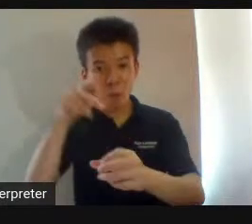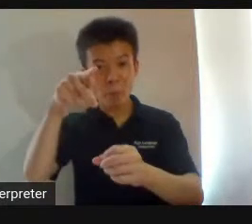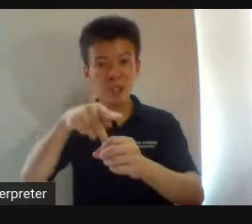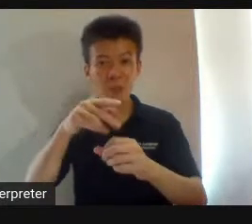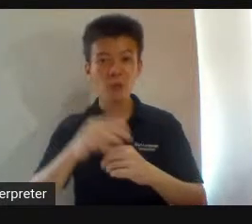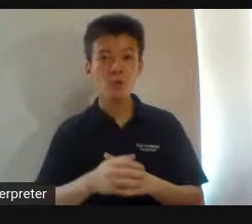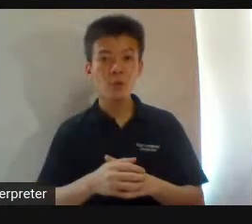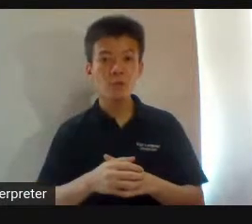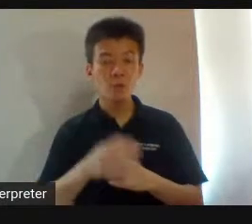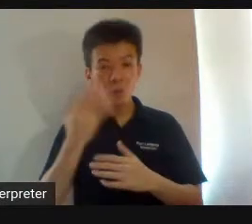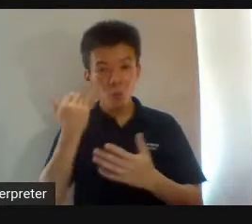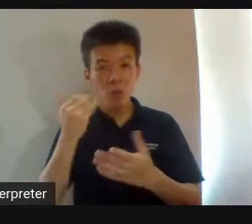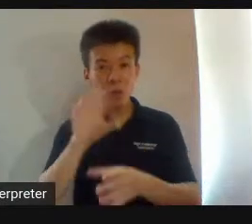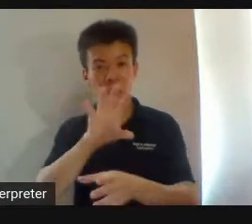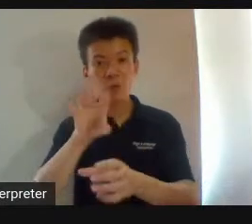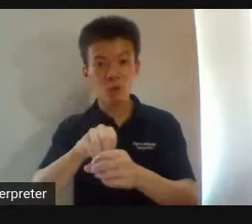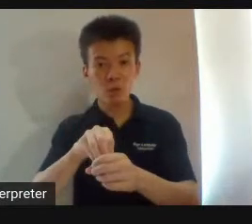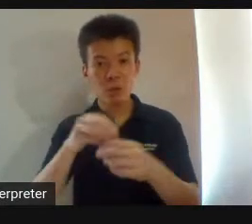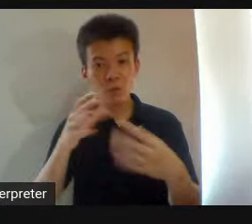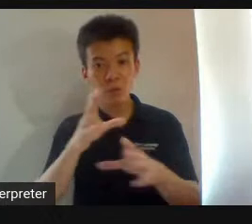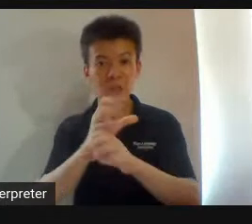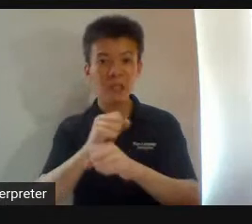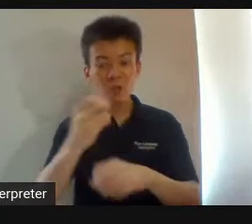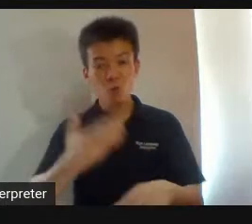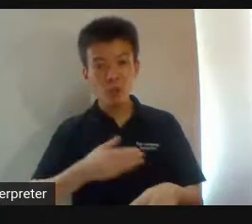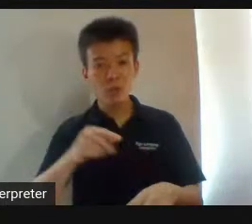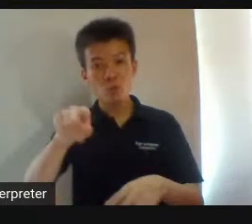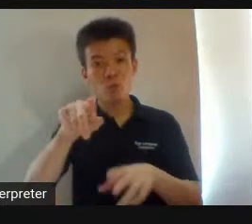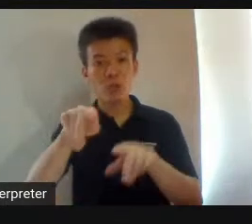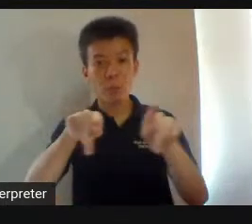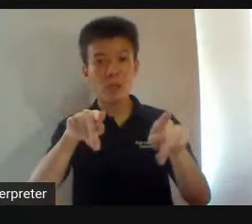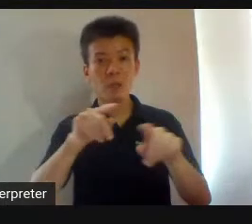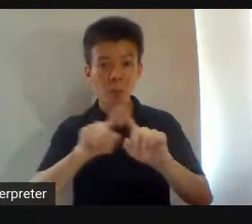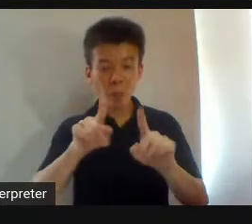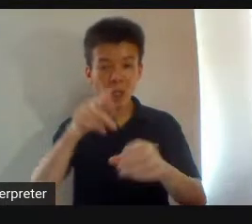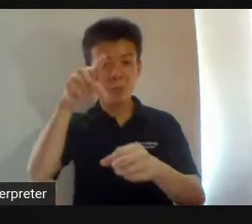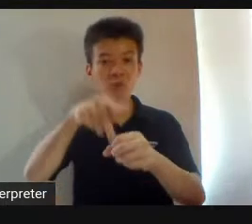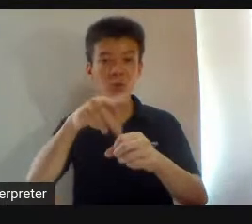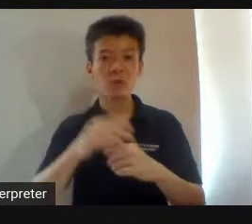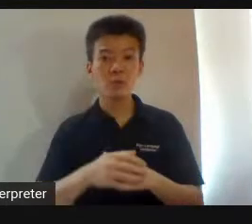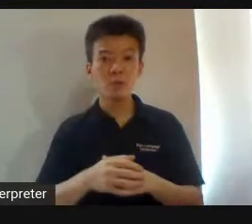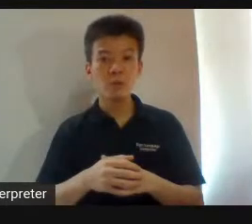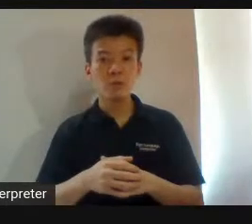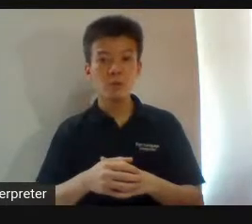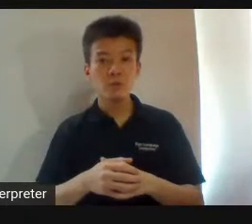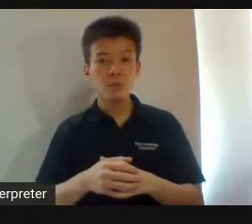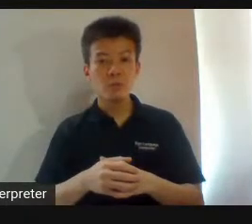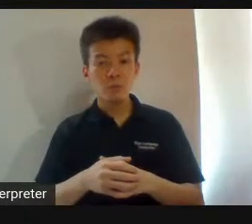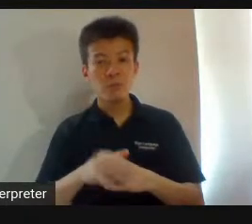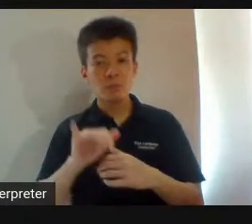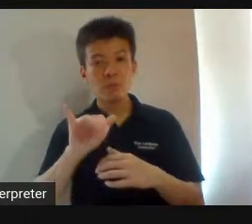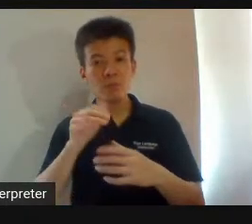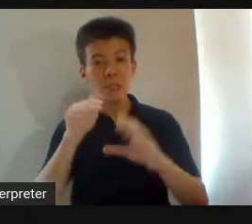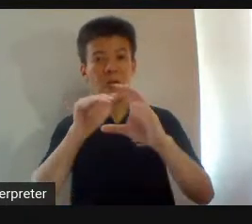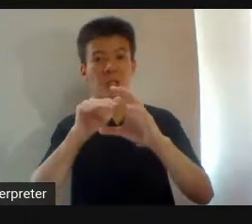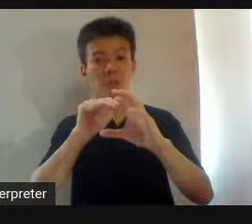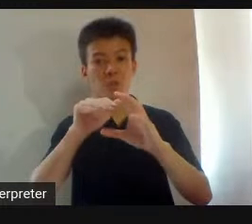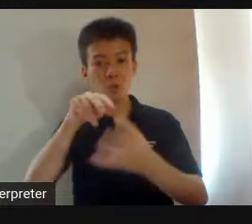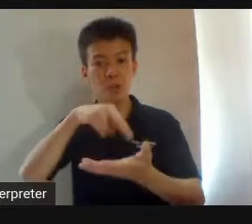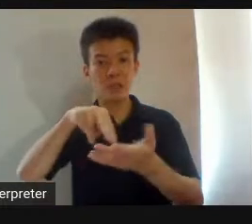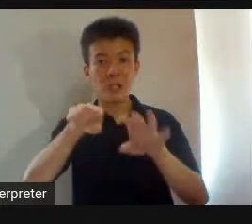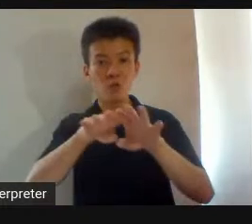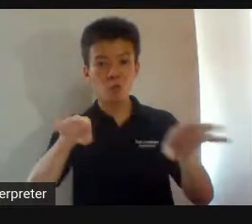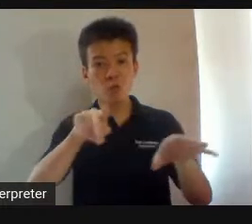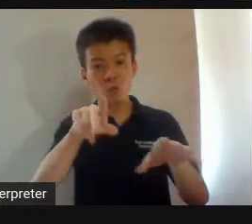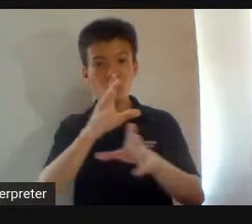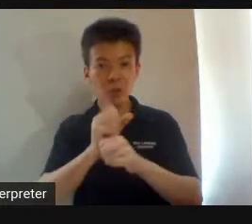participation. Because inclusion is getting an invitation to the party, but participation is an accessible dance floor where